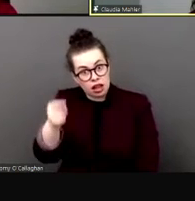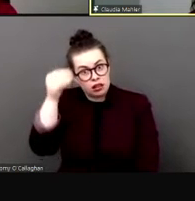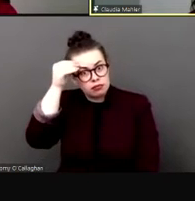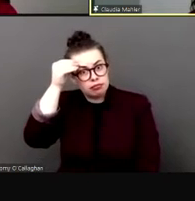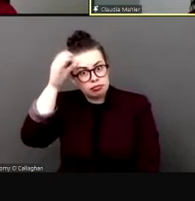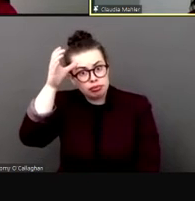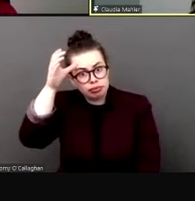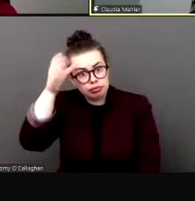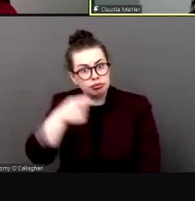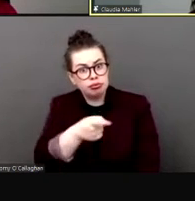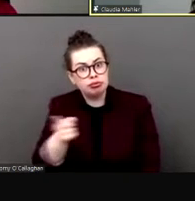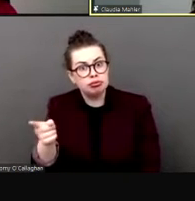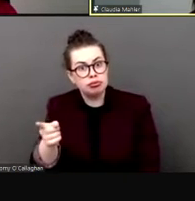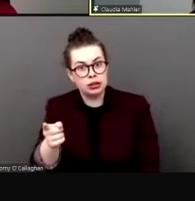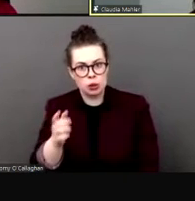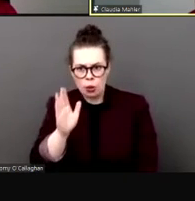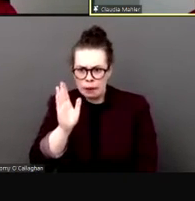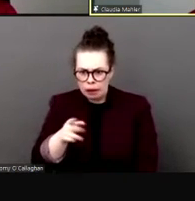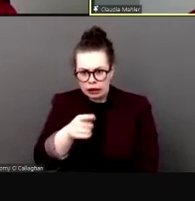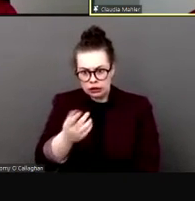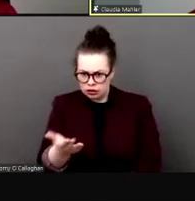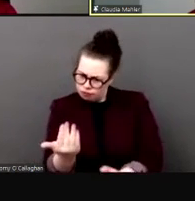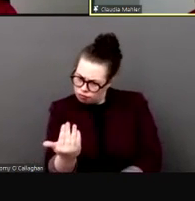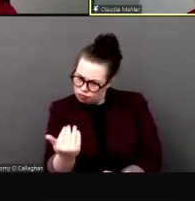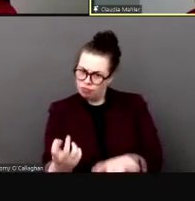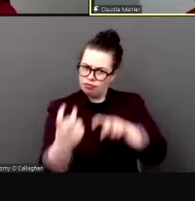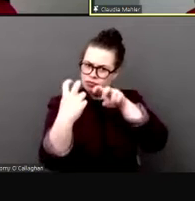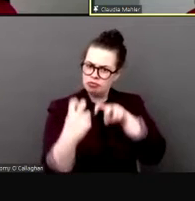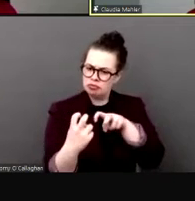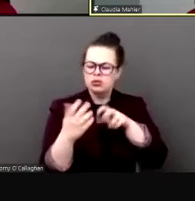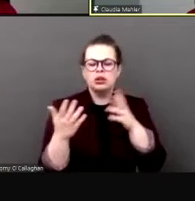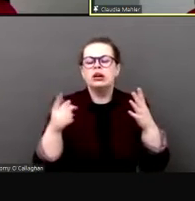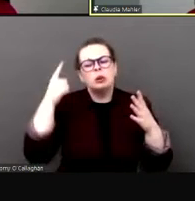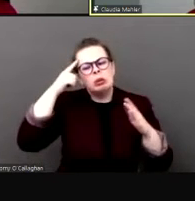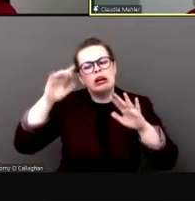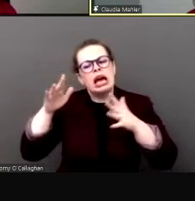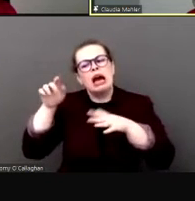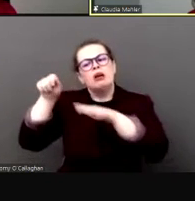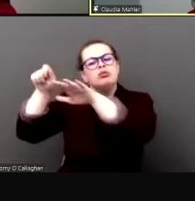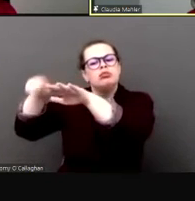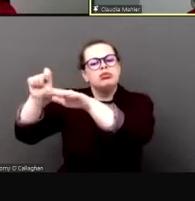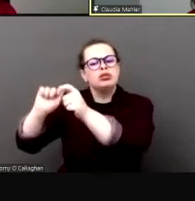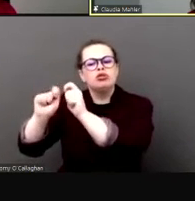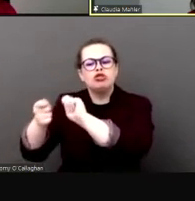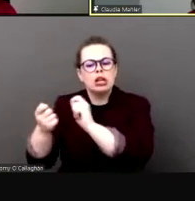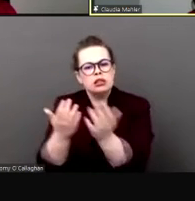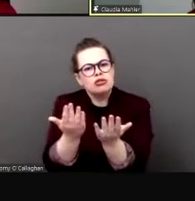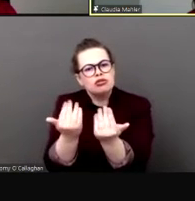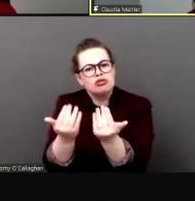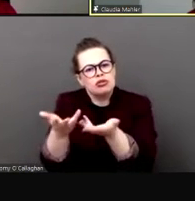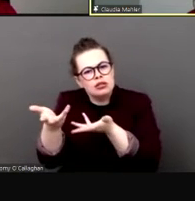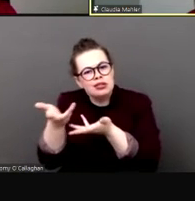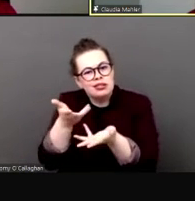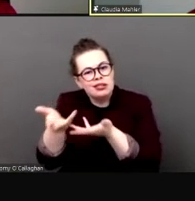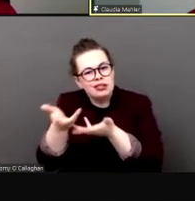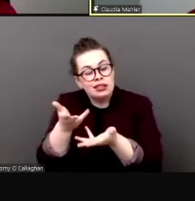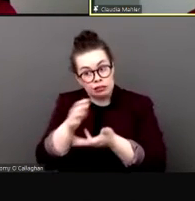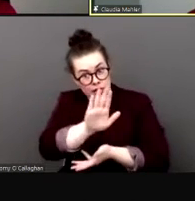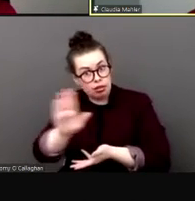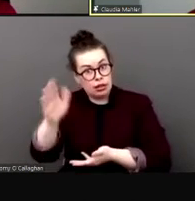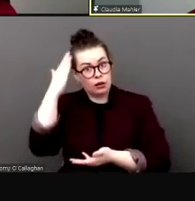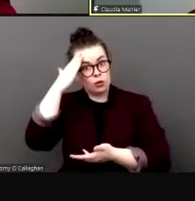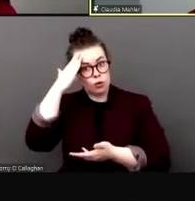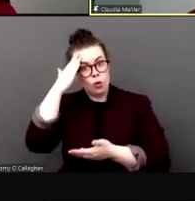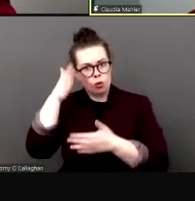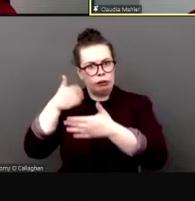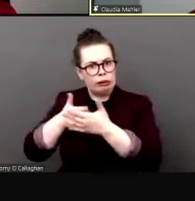legal systems we have seen, and how can we improve them? We already have some kind of basis in regard of the